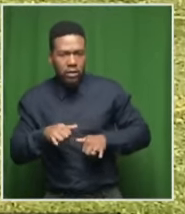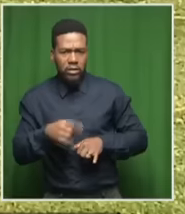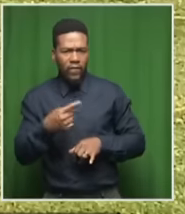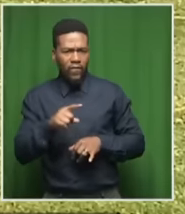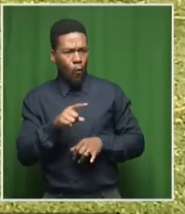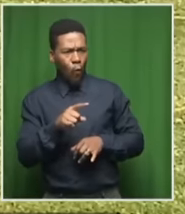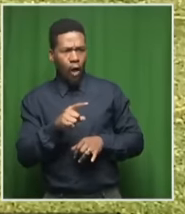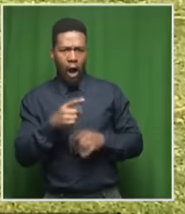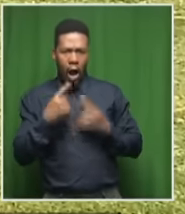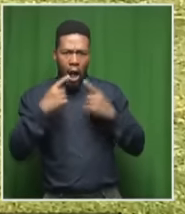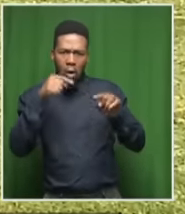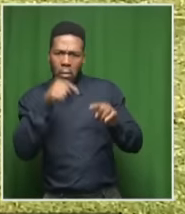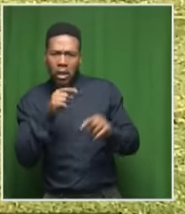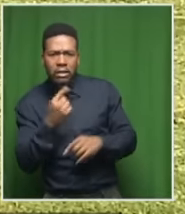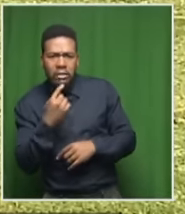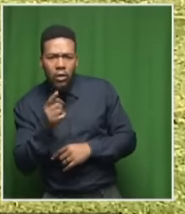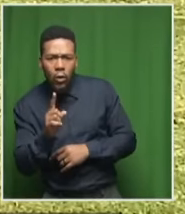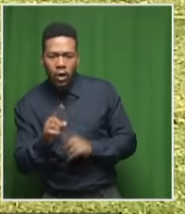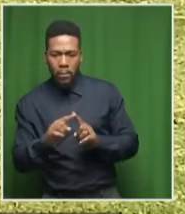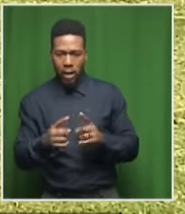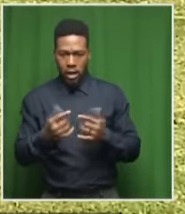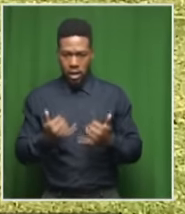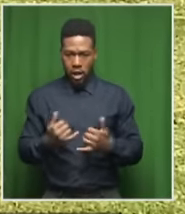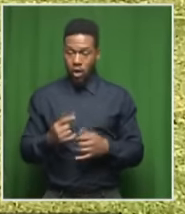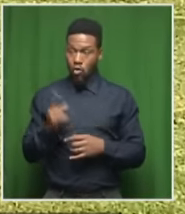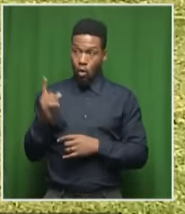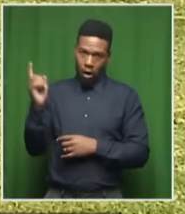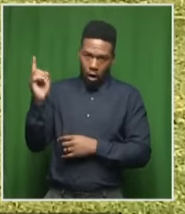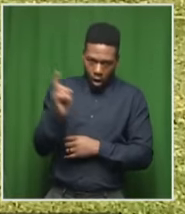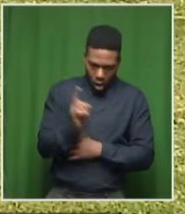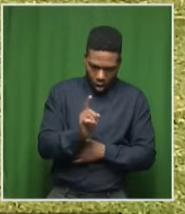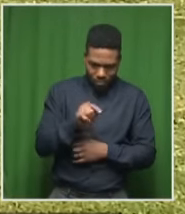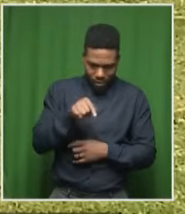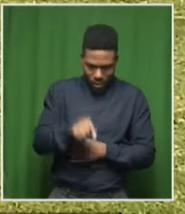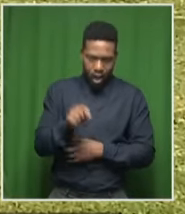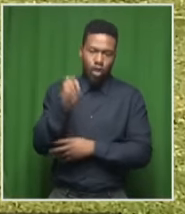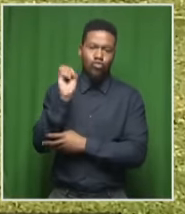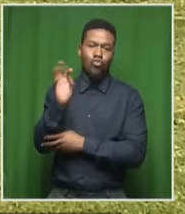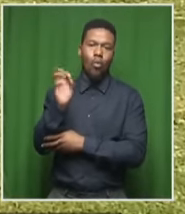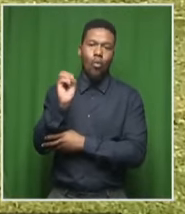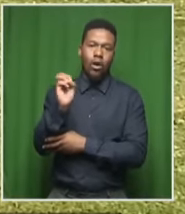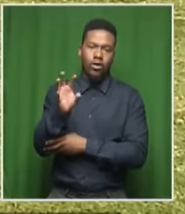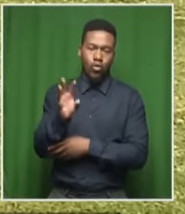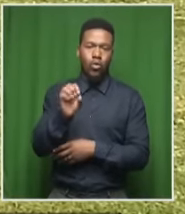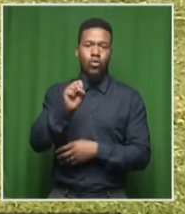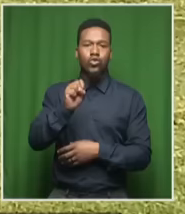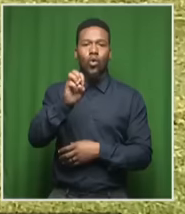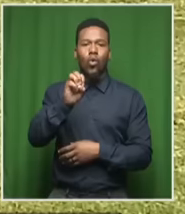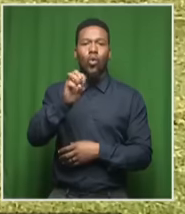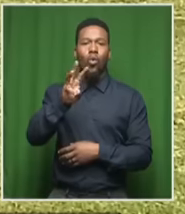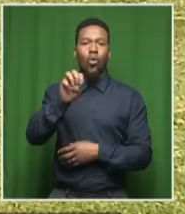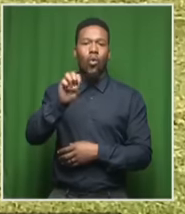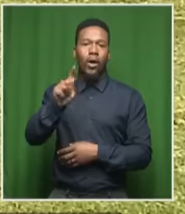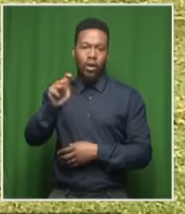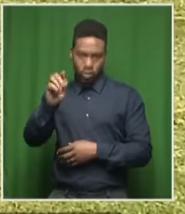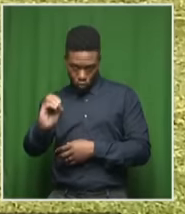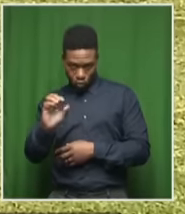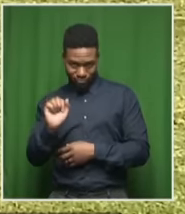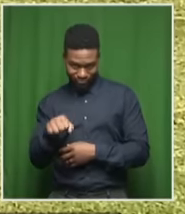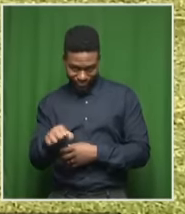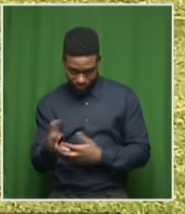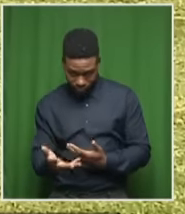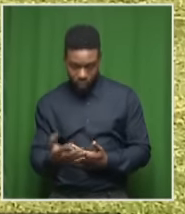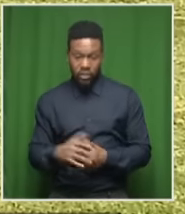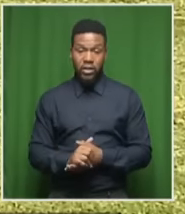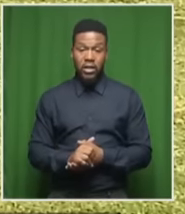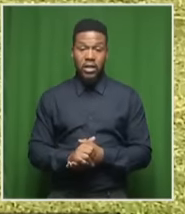now, he will be coming to Soweto, where he will be addressing members of the MKMVA. Now, the MKMVA is today in